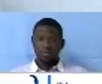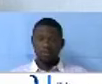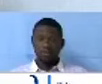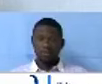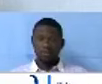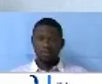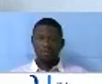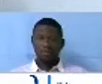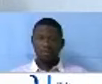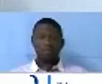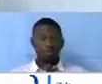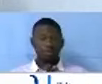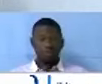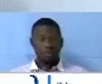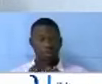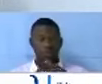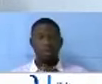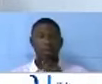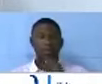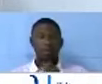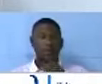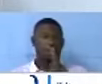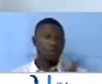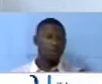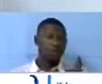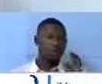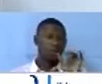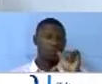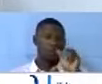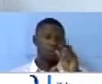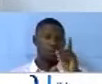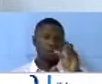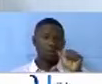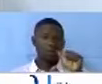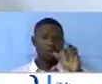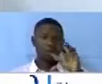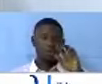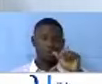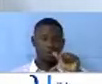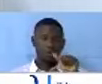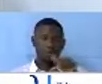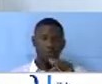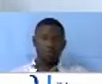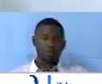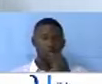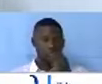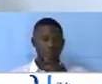I was present at that time. Mr. Haider was never there.